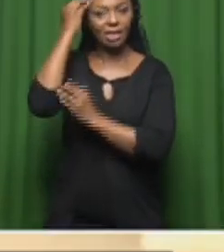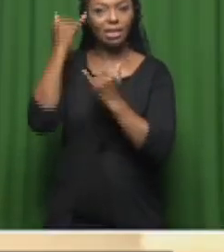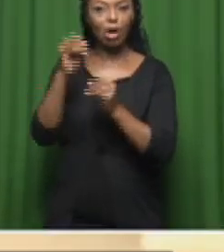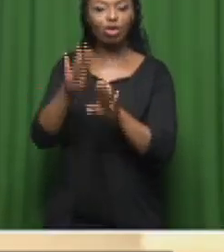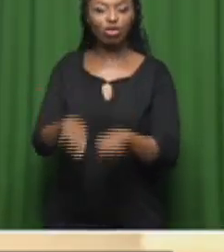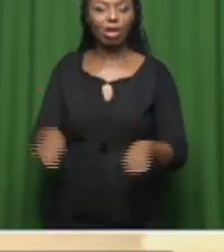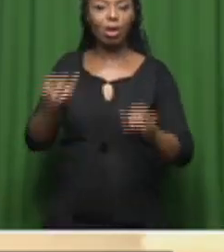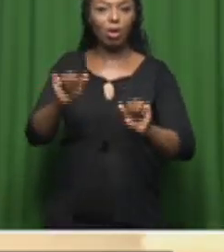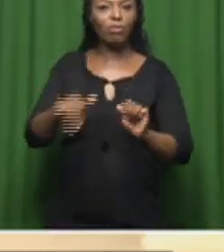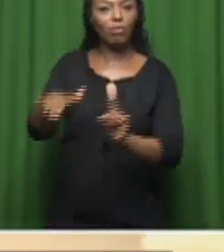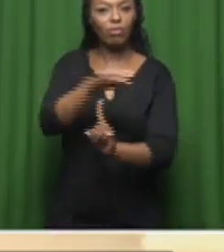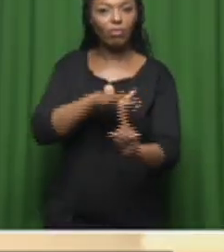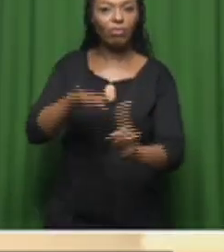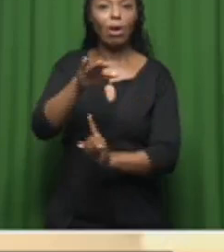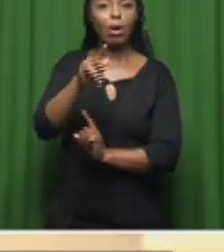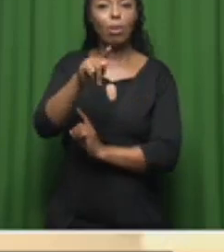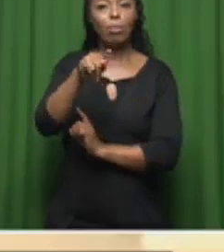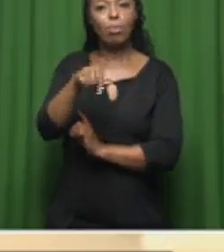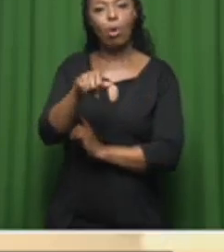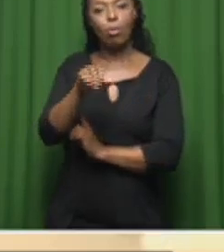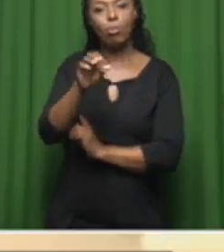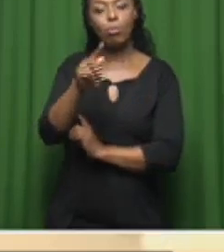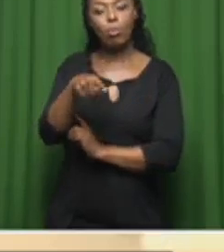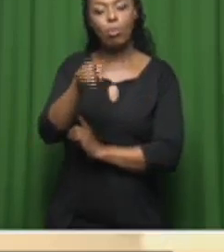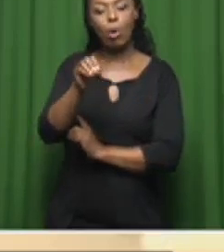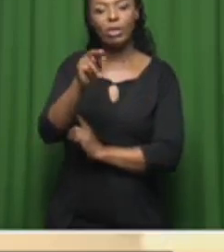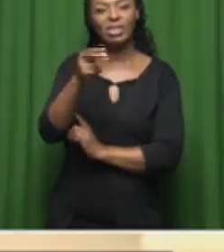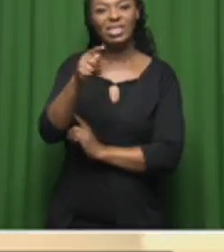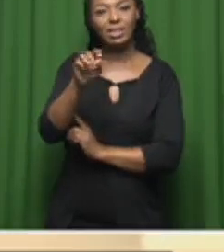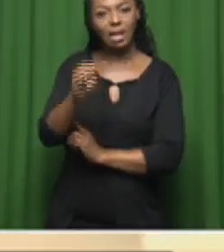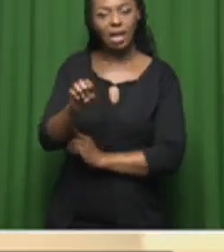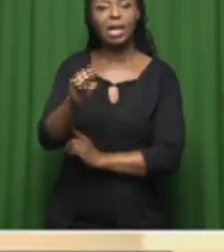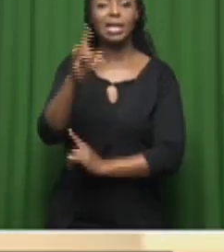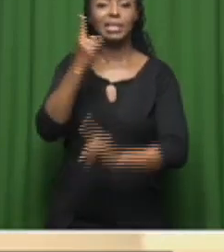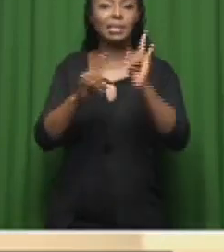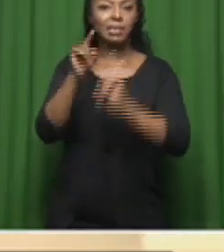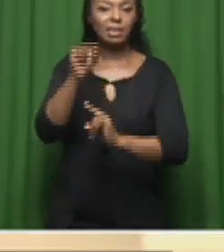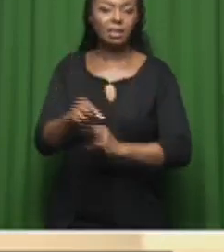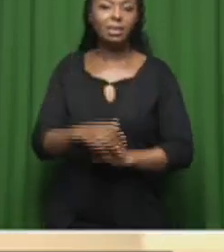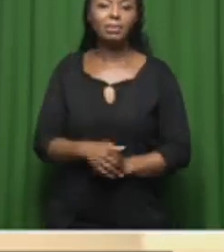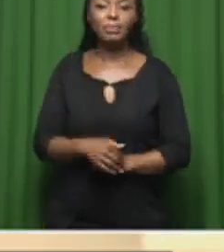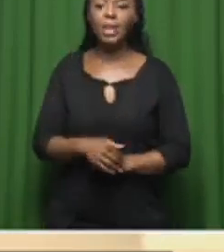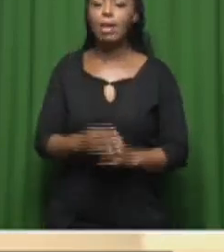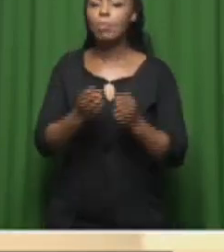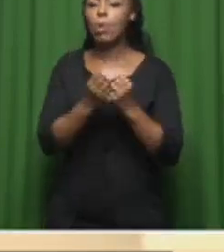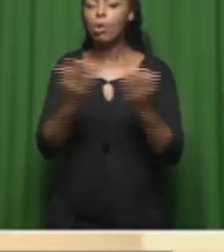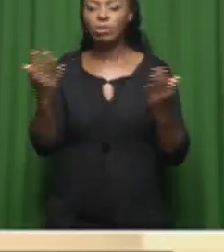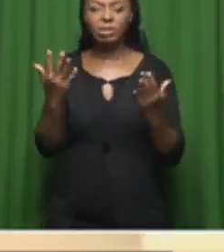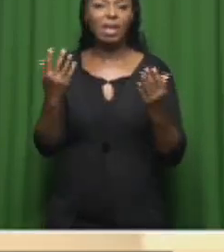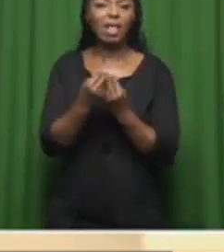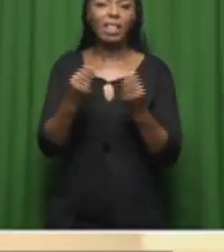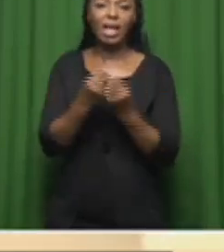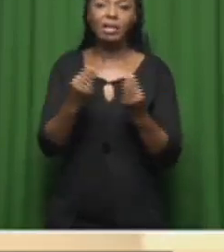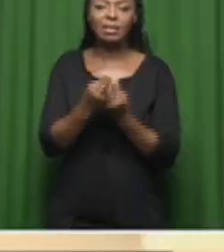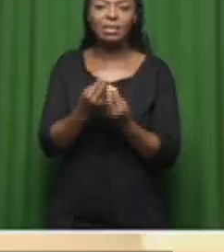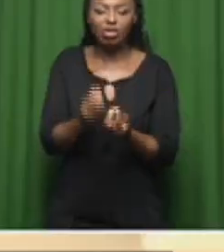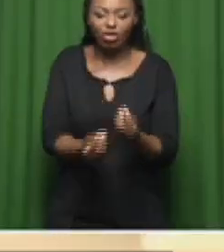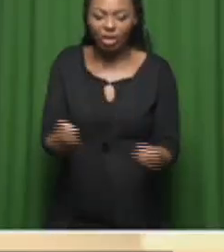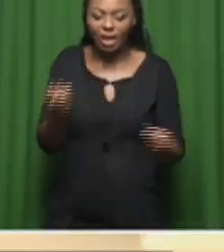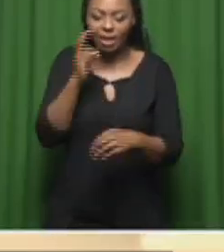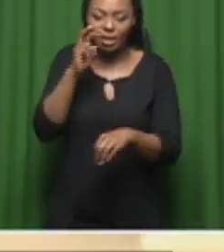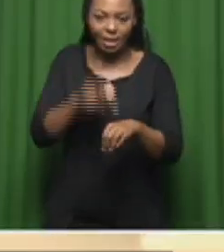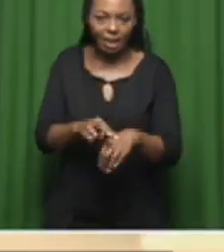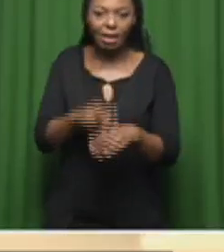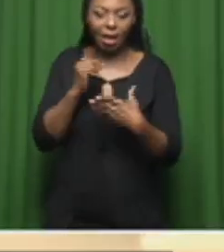Ponte City and gives them, an education, gives them, entertainment and everything that children need within the precinct